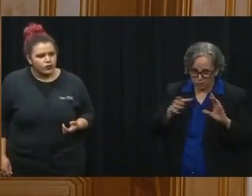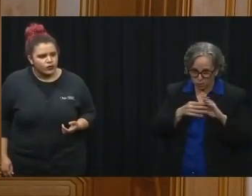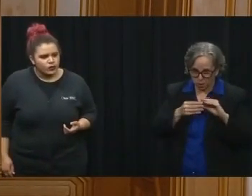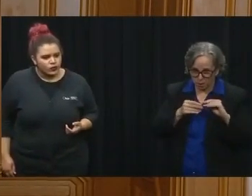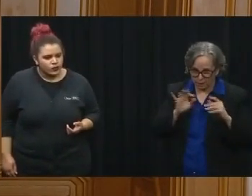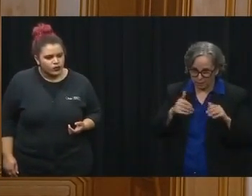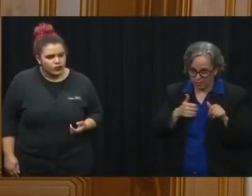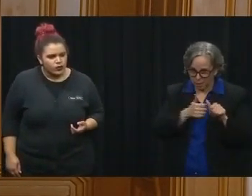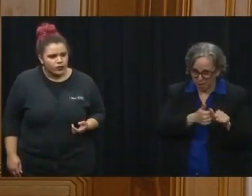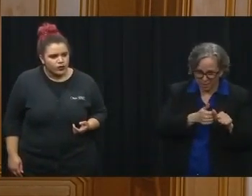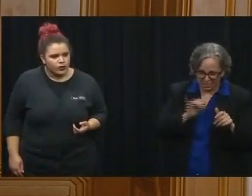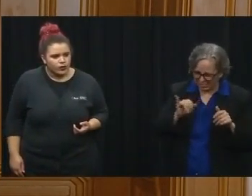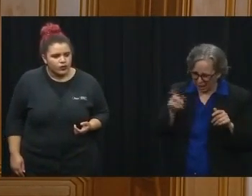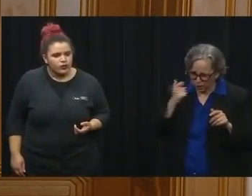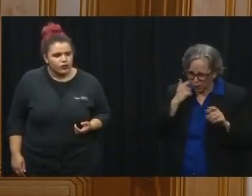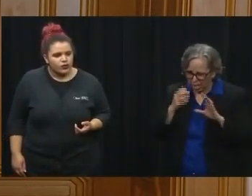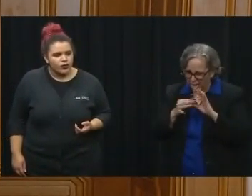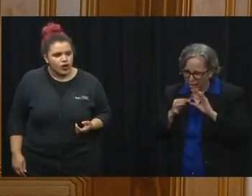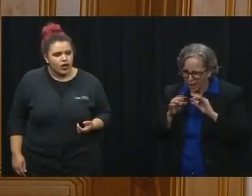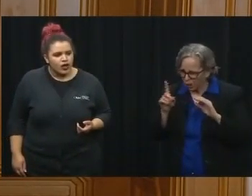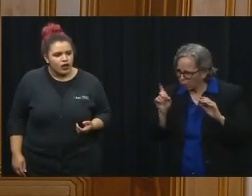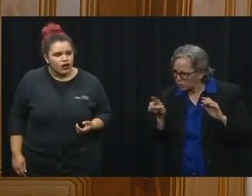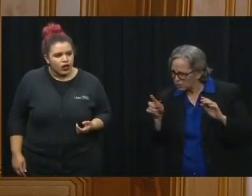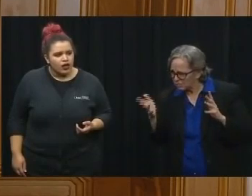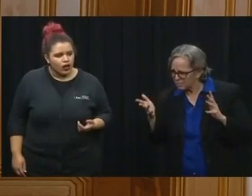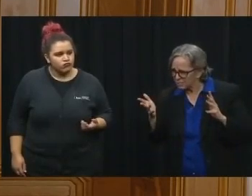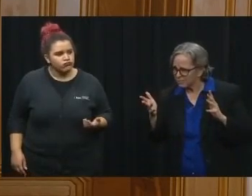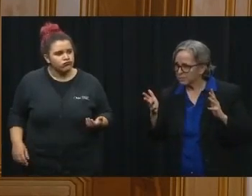Was that part of? Yeah, I mean,